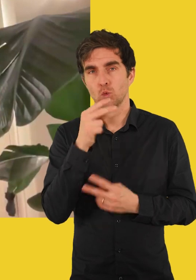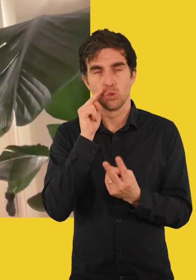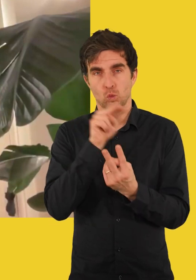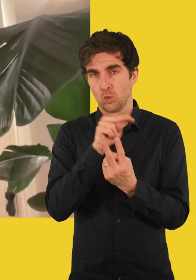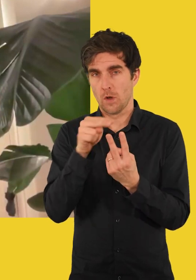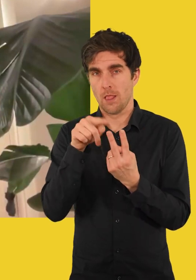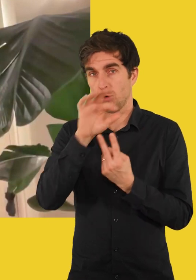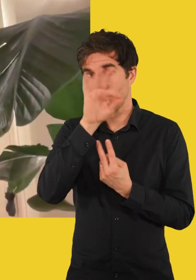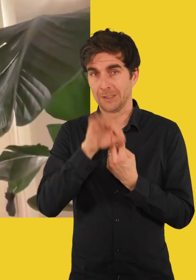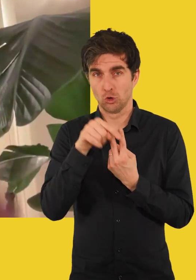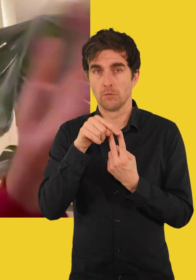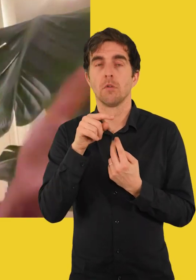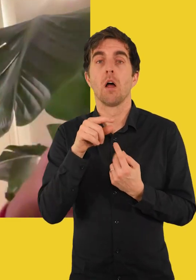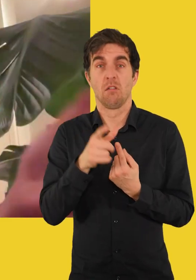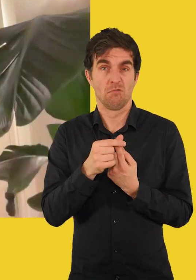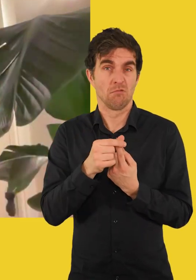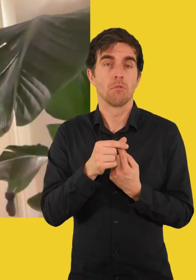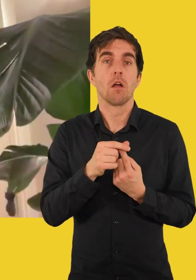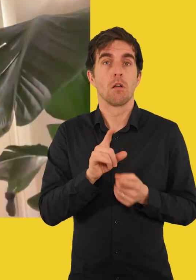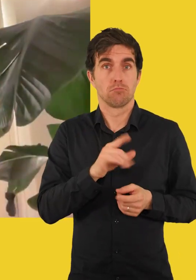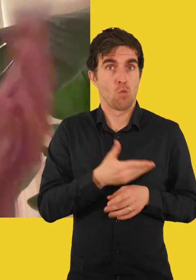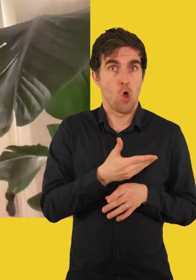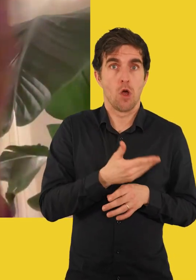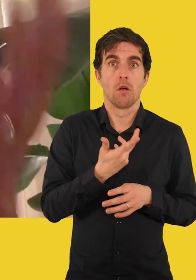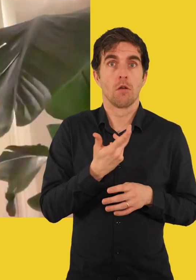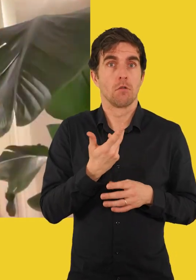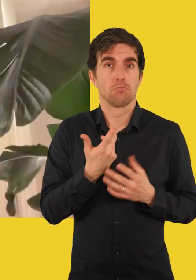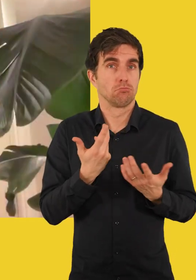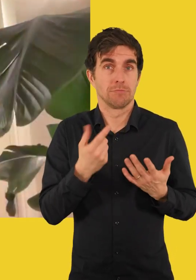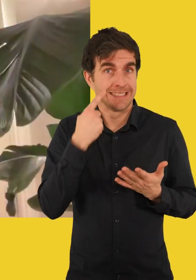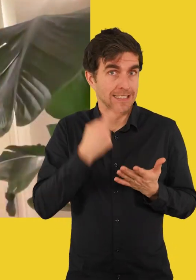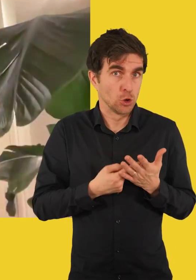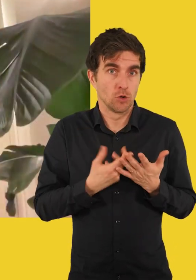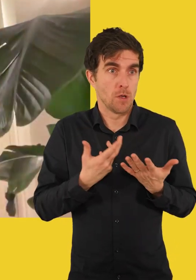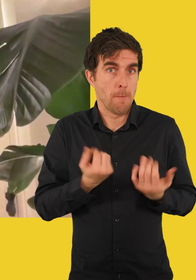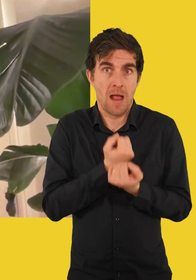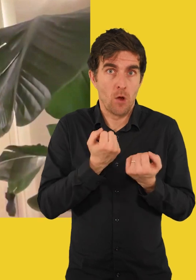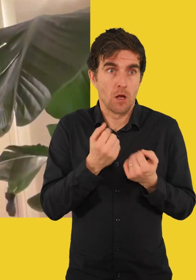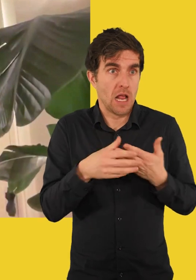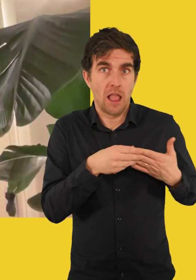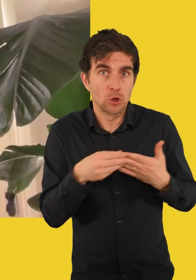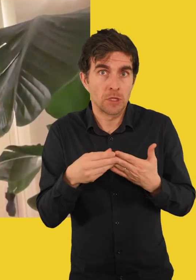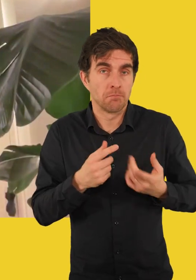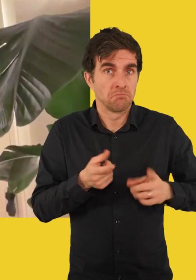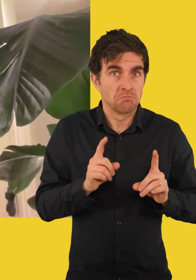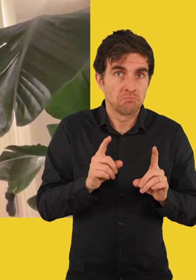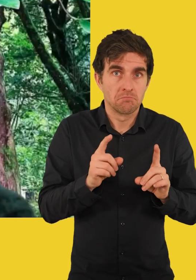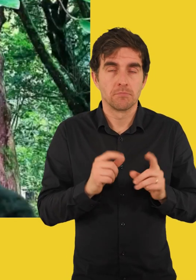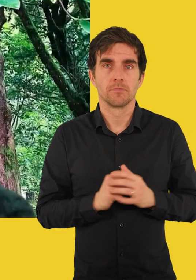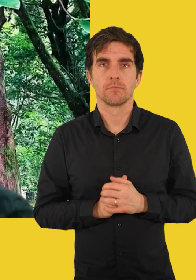I guess there's two dimensions to the question. One is like the area of work, and the other thing is something about decision-making power or leadership.